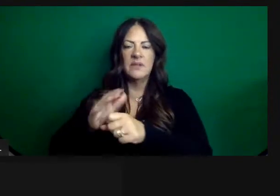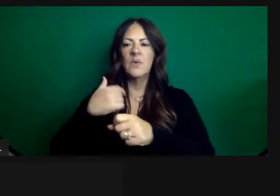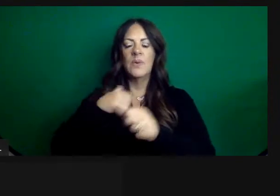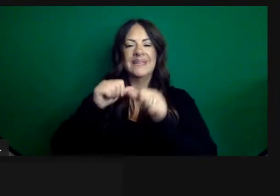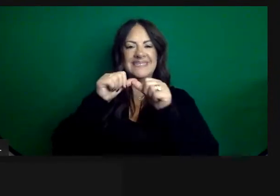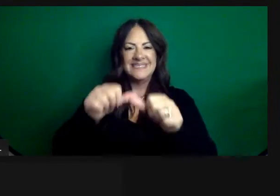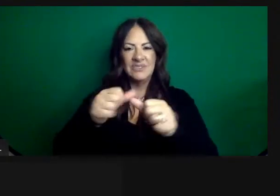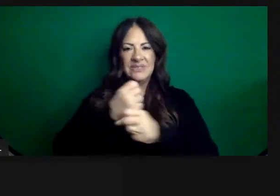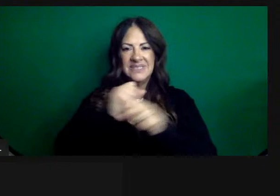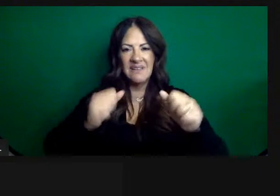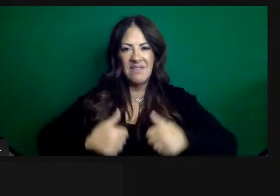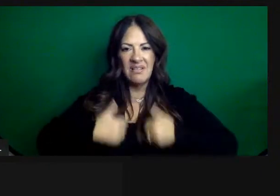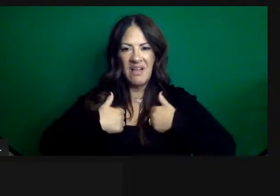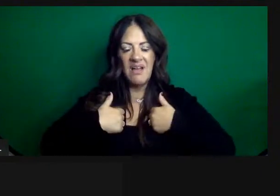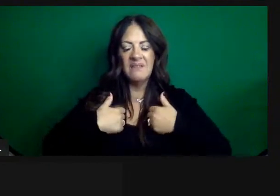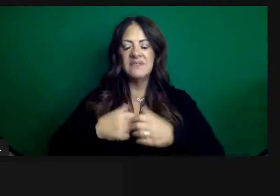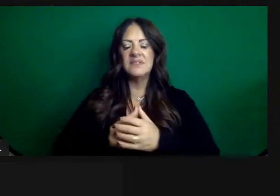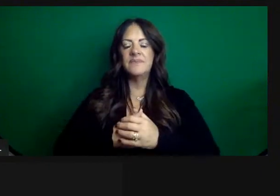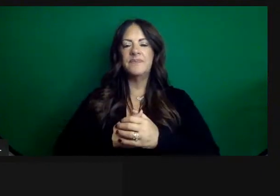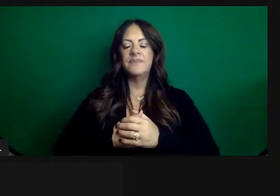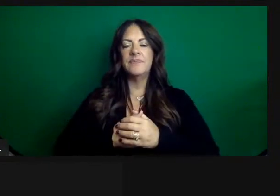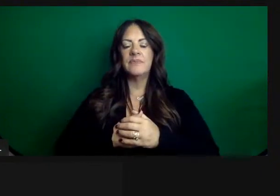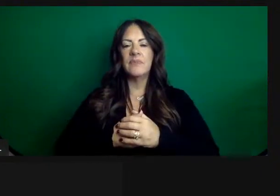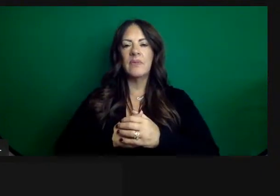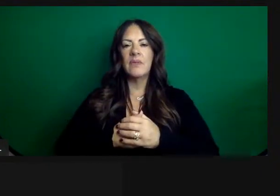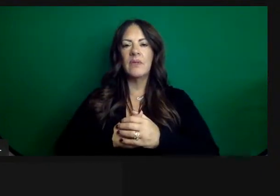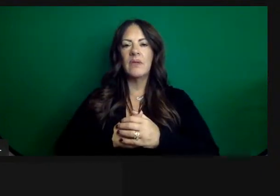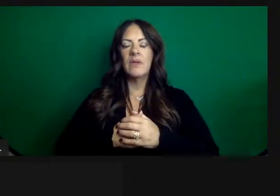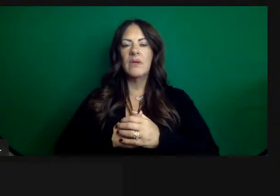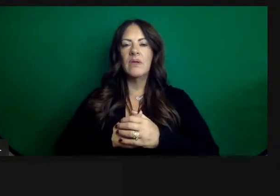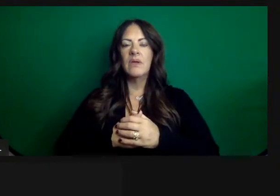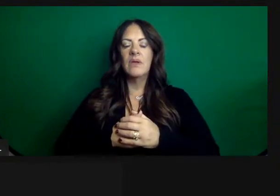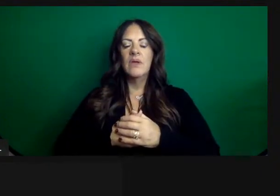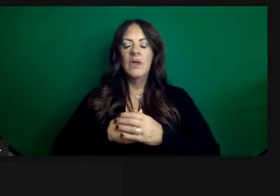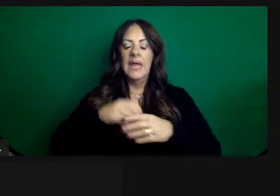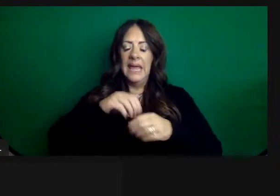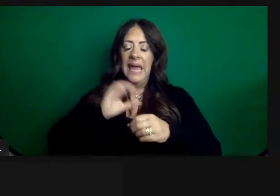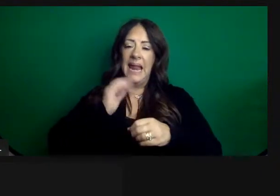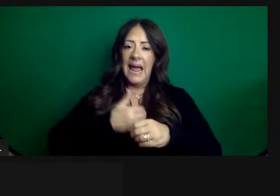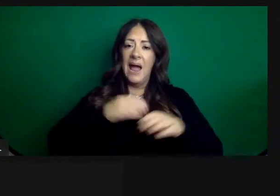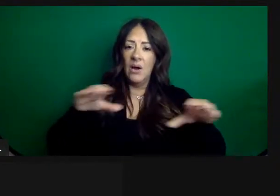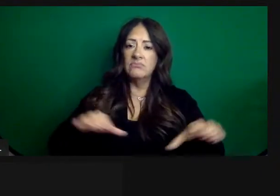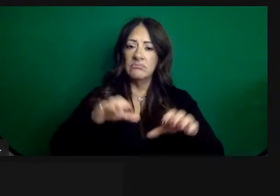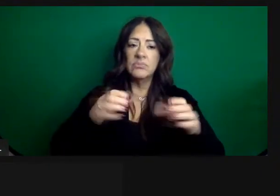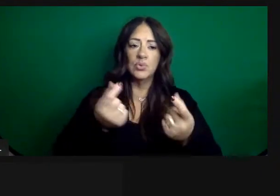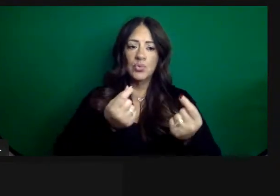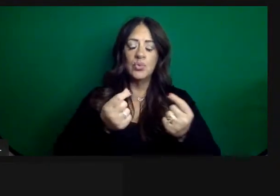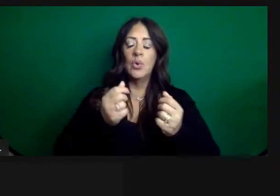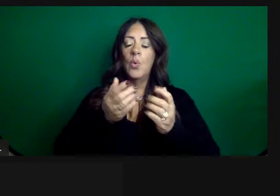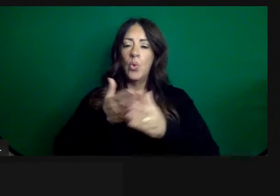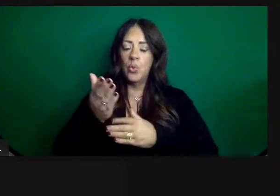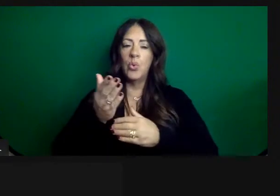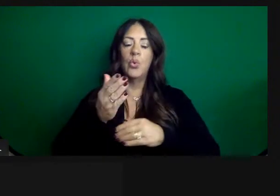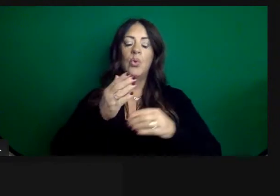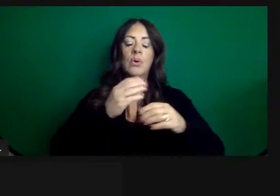in California, not just with our actions, not just with our hospital capacity, but also now with vaccines.